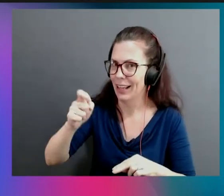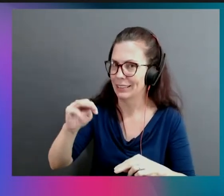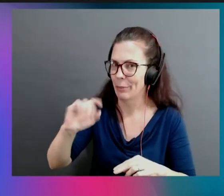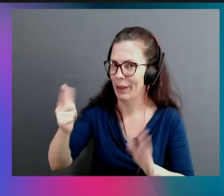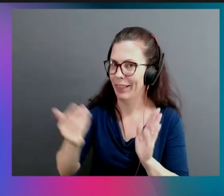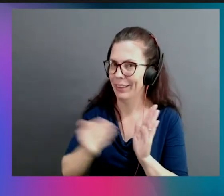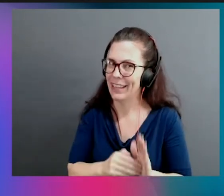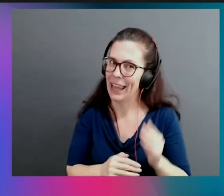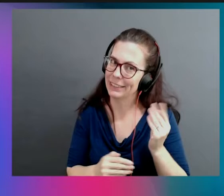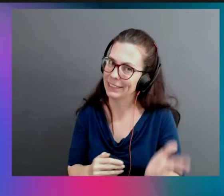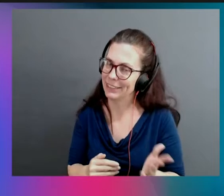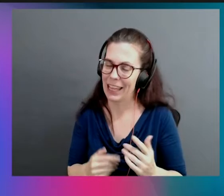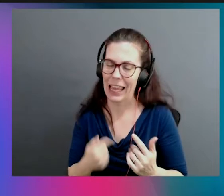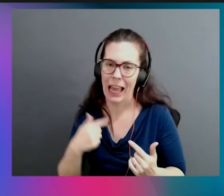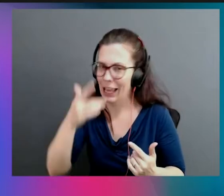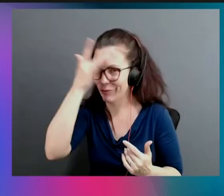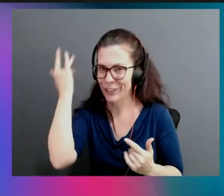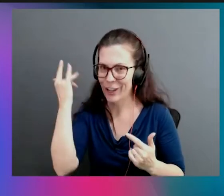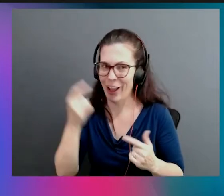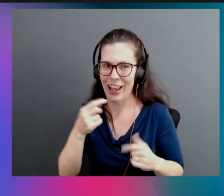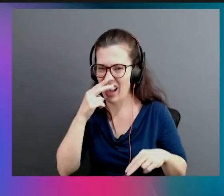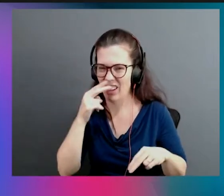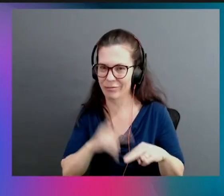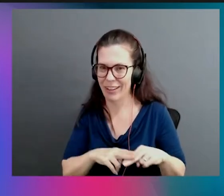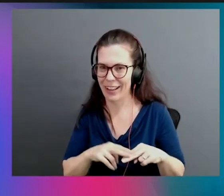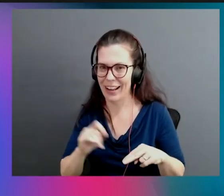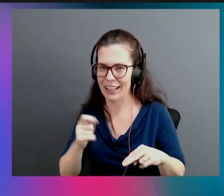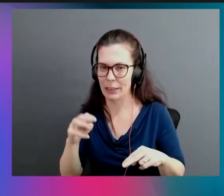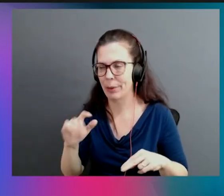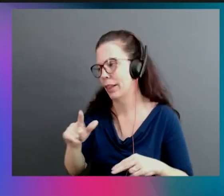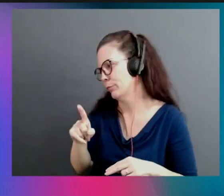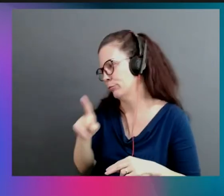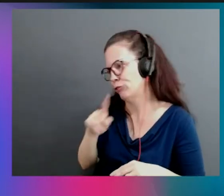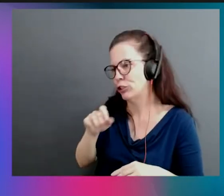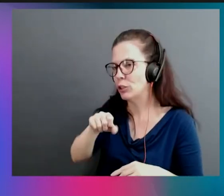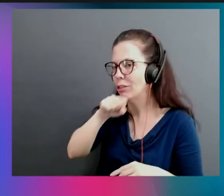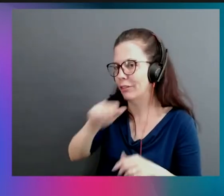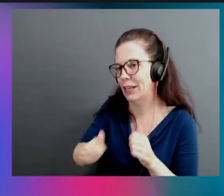I had forgotten the joys of XML. You loved every moment of it. I did.